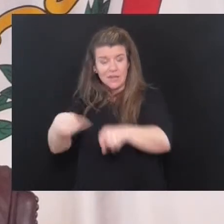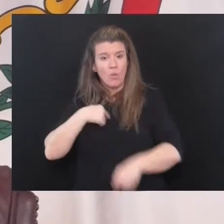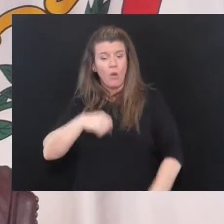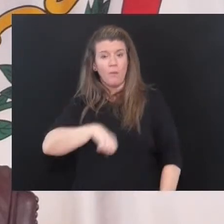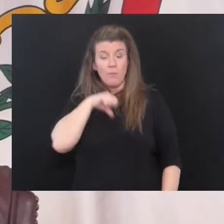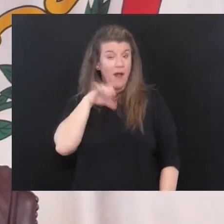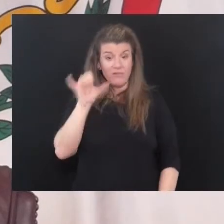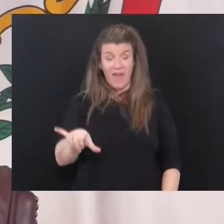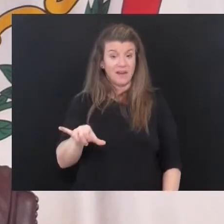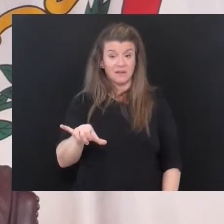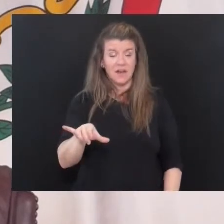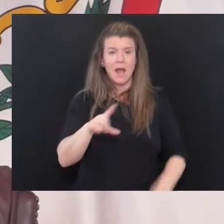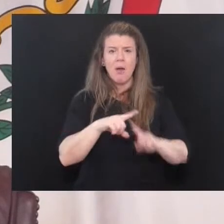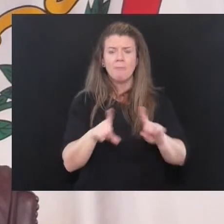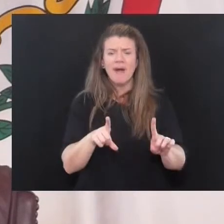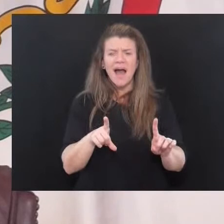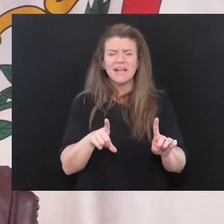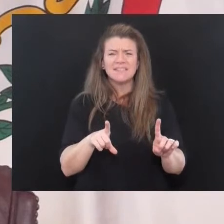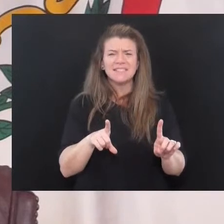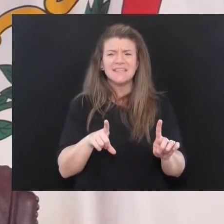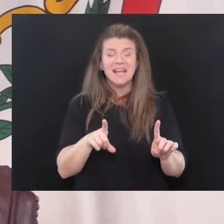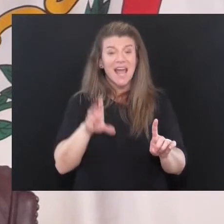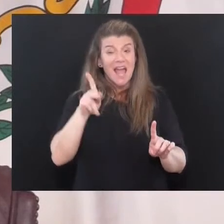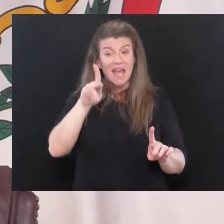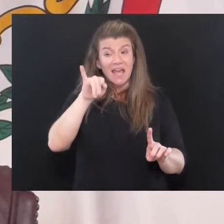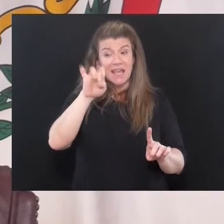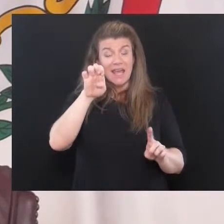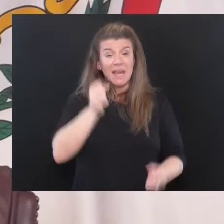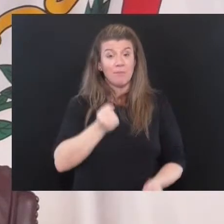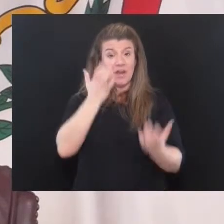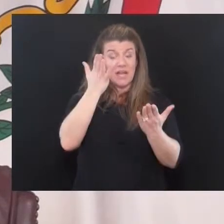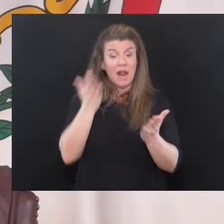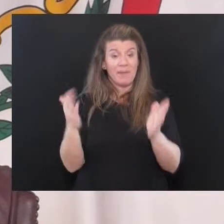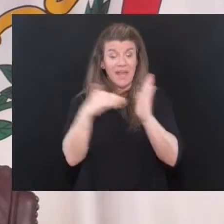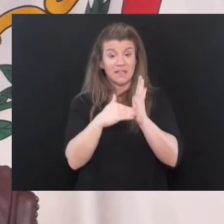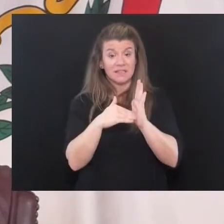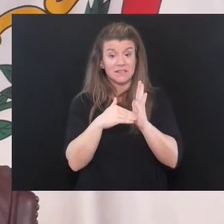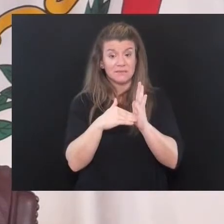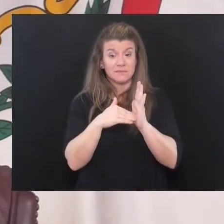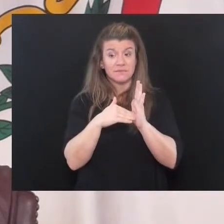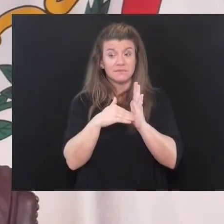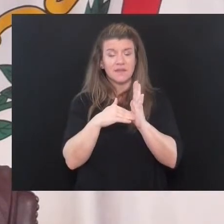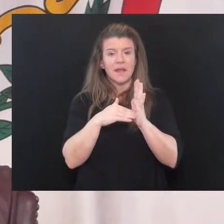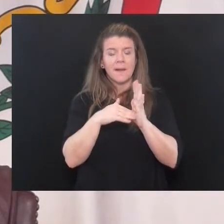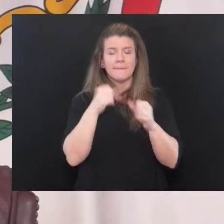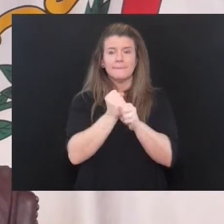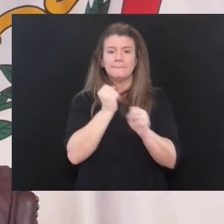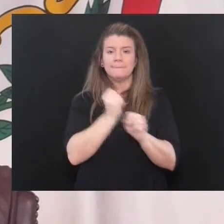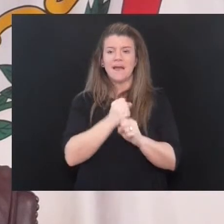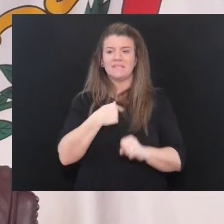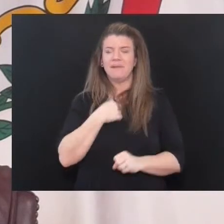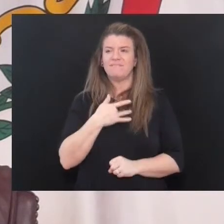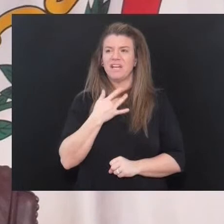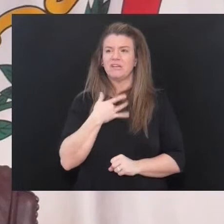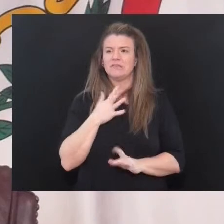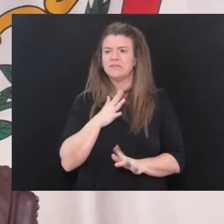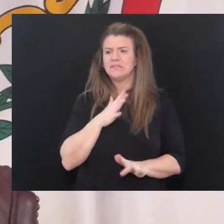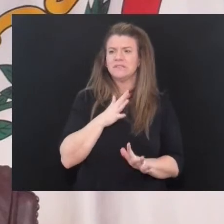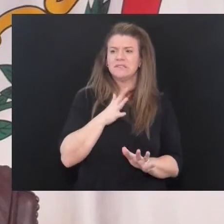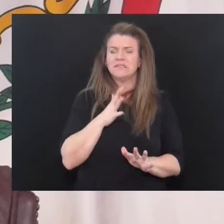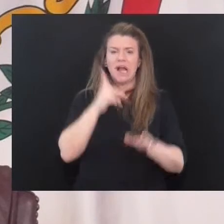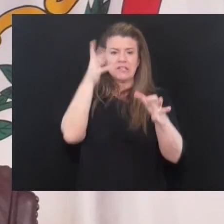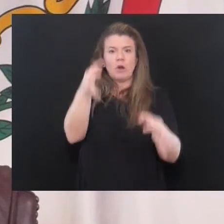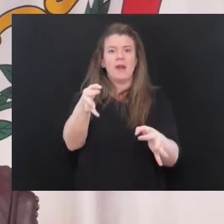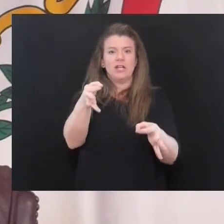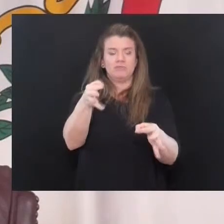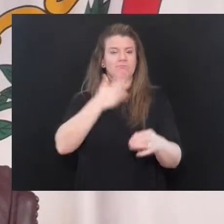that and everything, but really by Kenny bringing this up again stimulates a